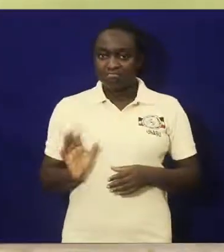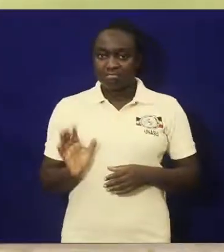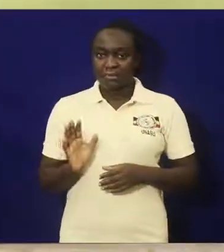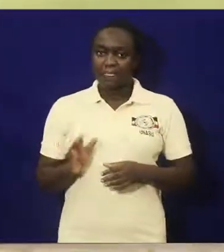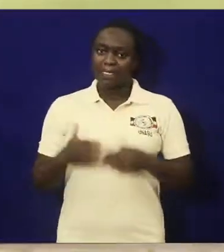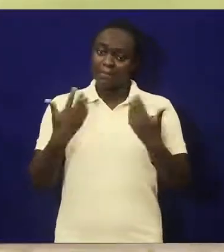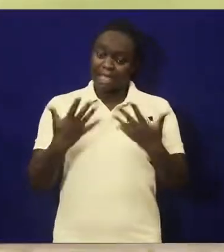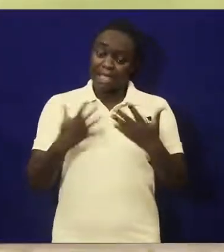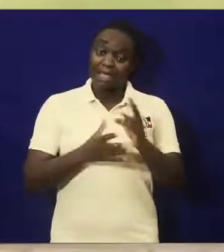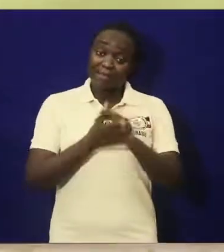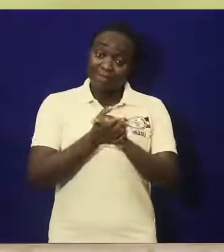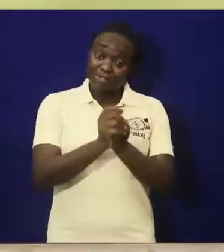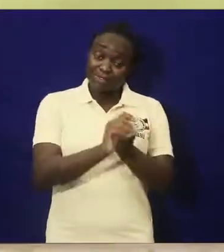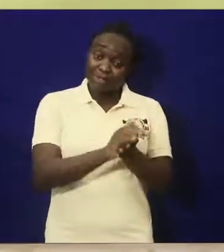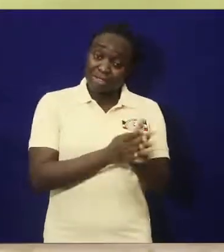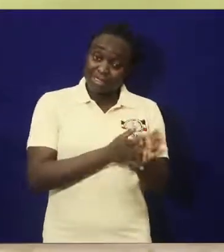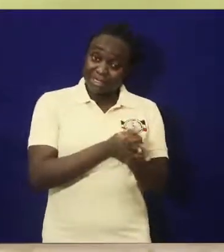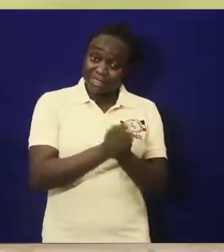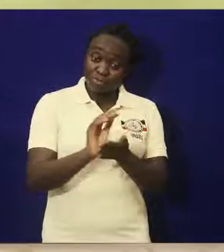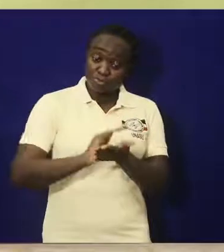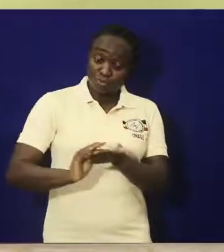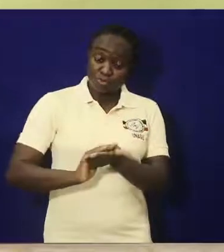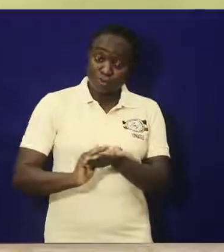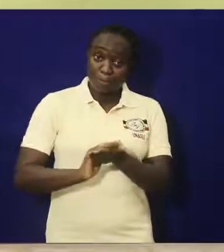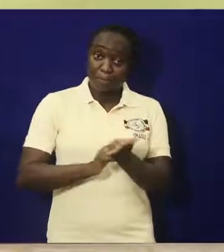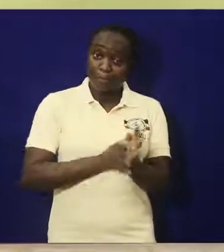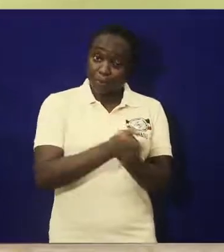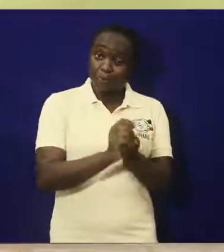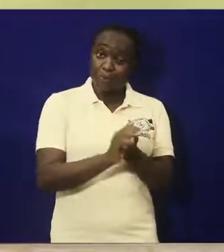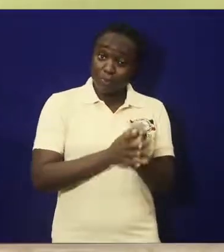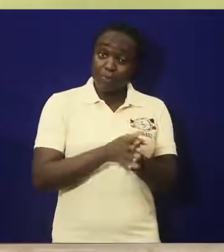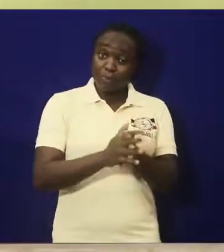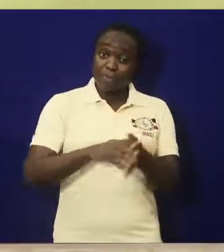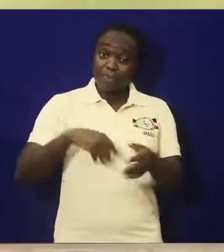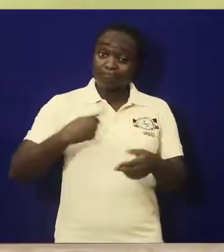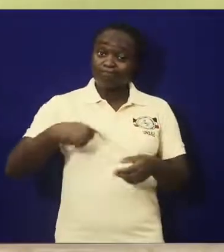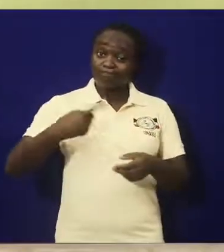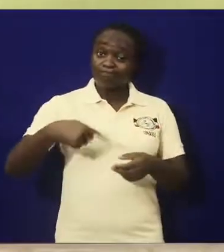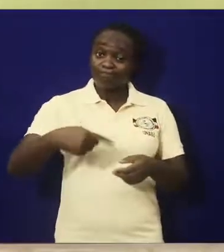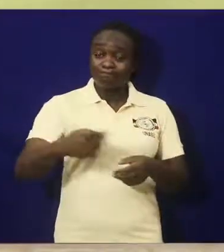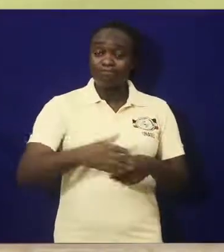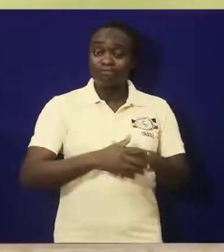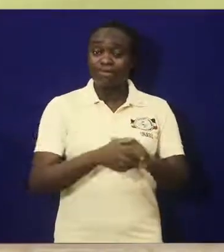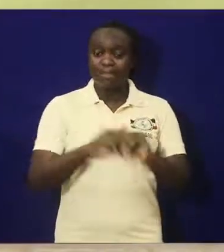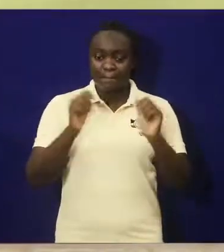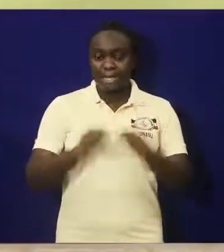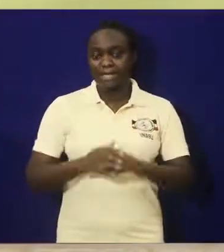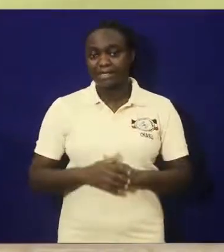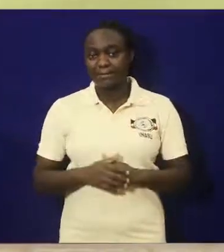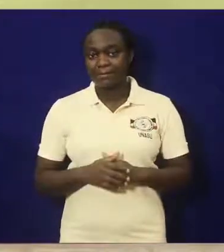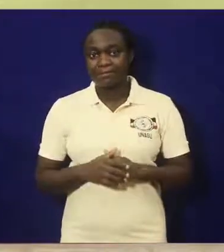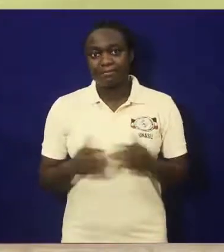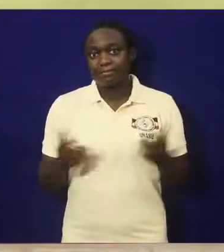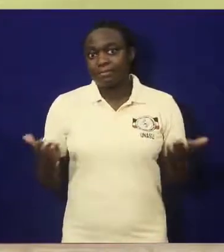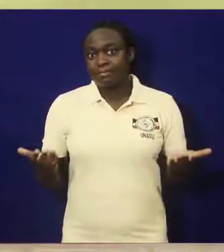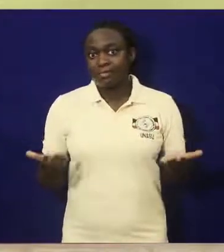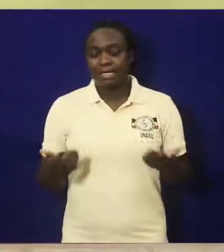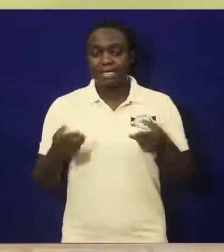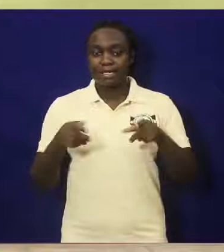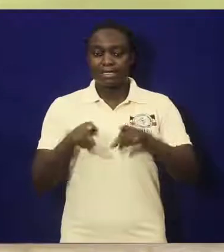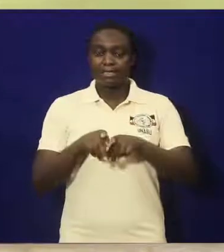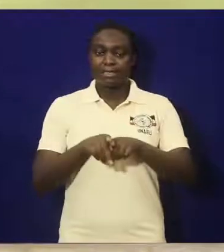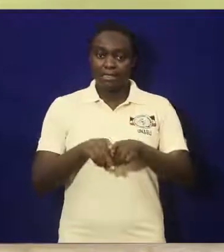and water as many times as possible. You can also